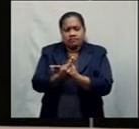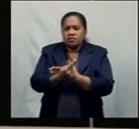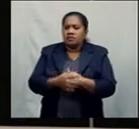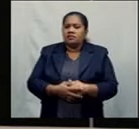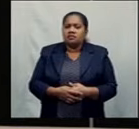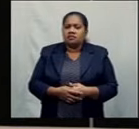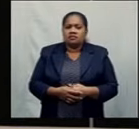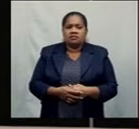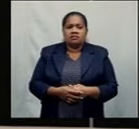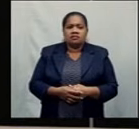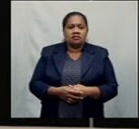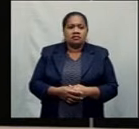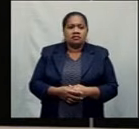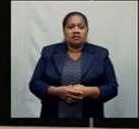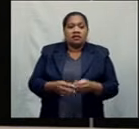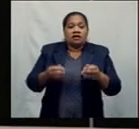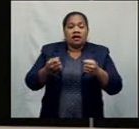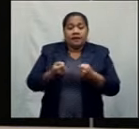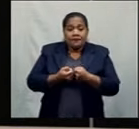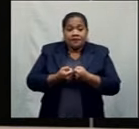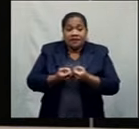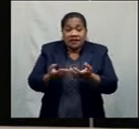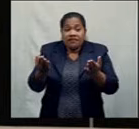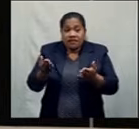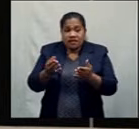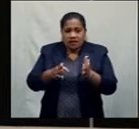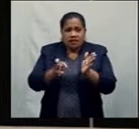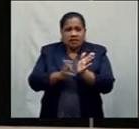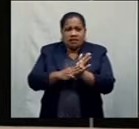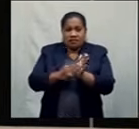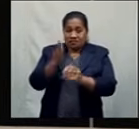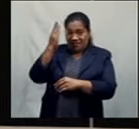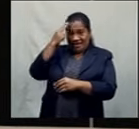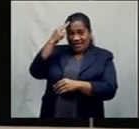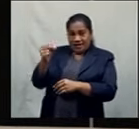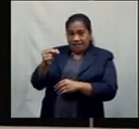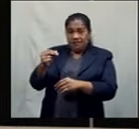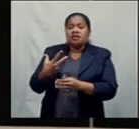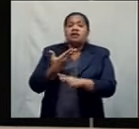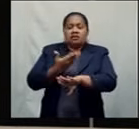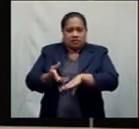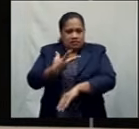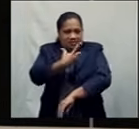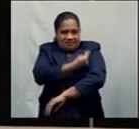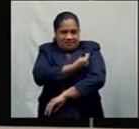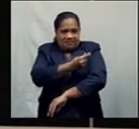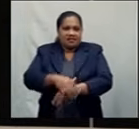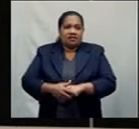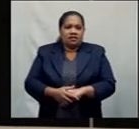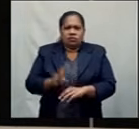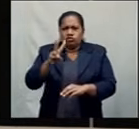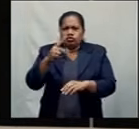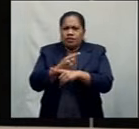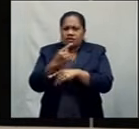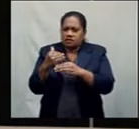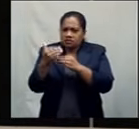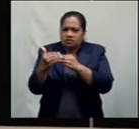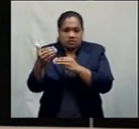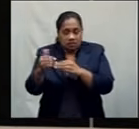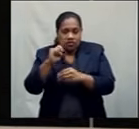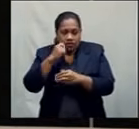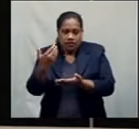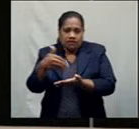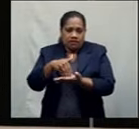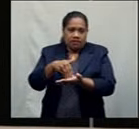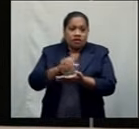Moderna COVID-19 vaccine, which is expected to arrive in Fiji within the next week or two. Vaccination Task Force Head